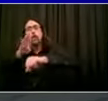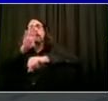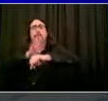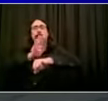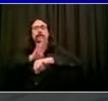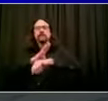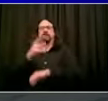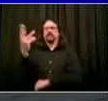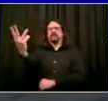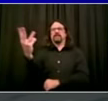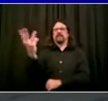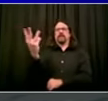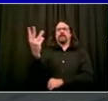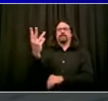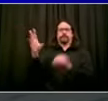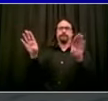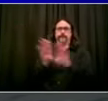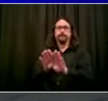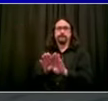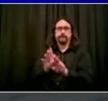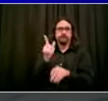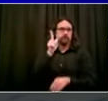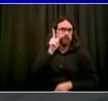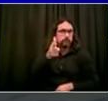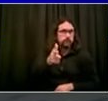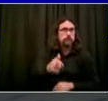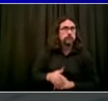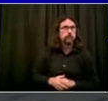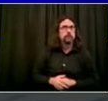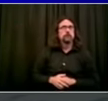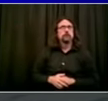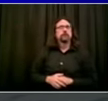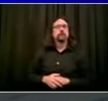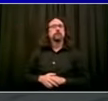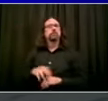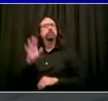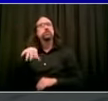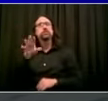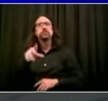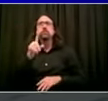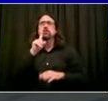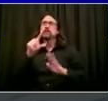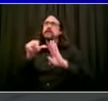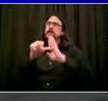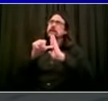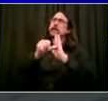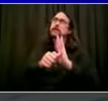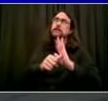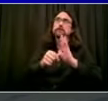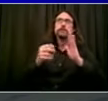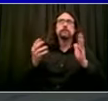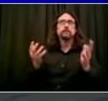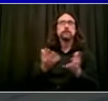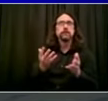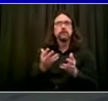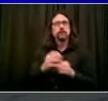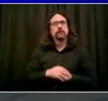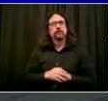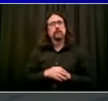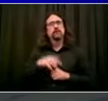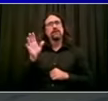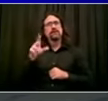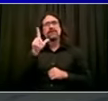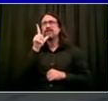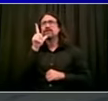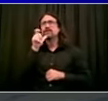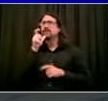So it goes back to the basics. I want to really urge people, if you live in any of the areas of concern, the 9 key zip codes are some of the other